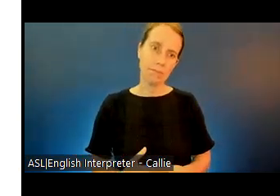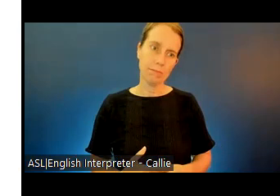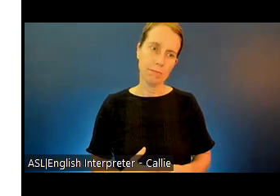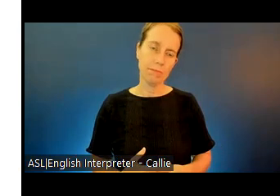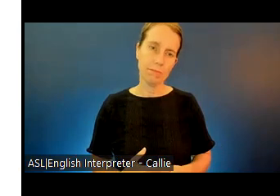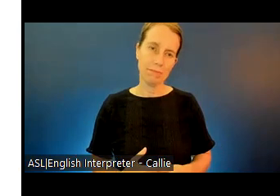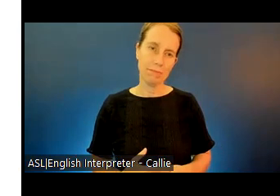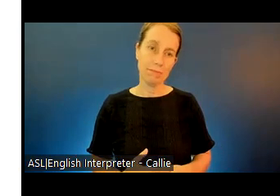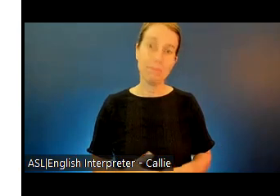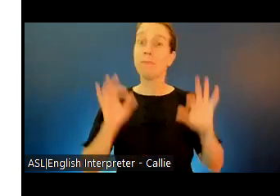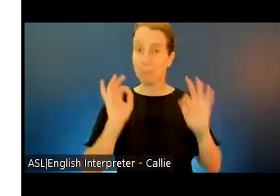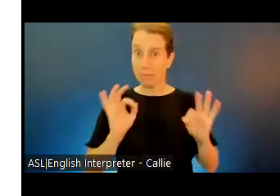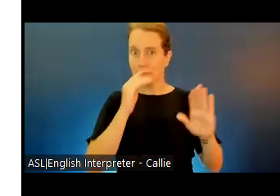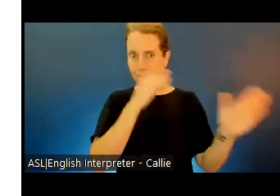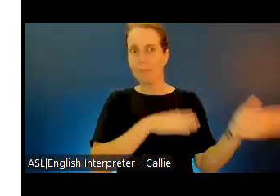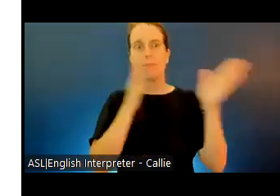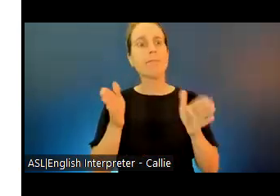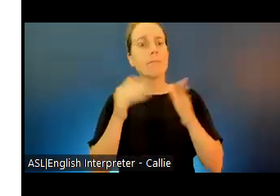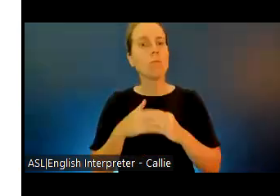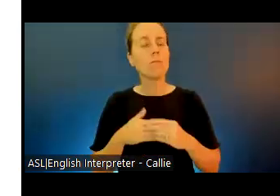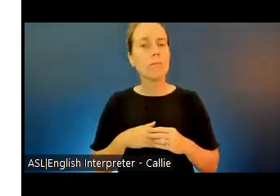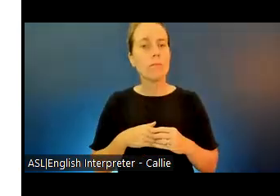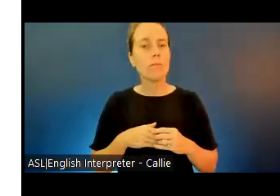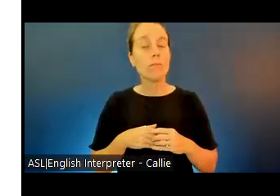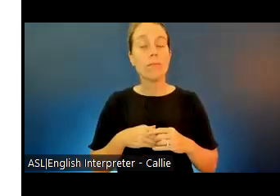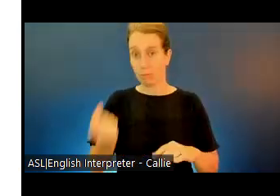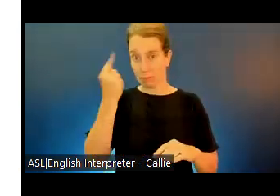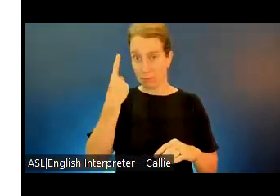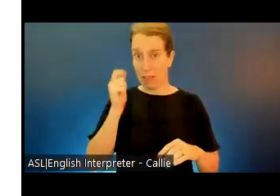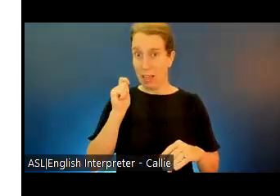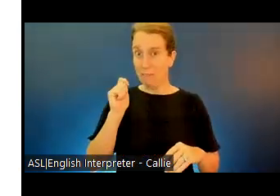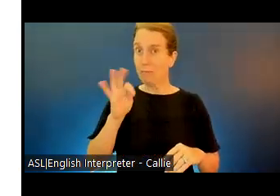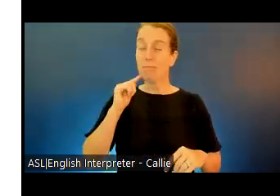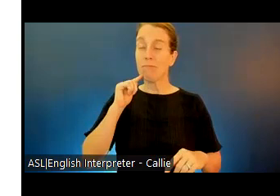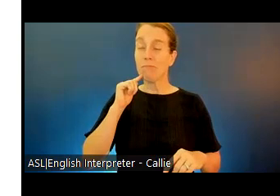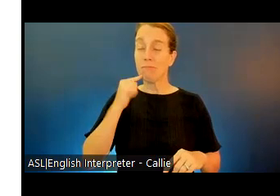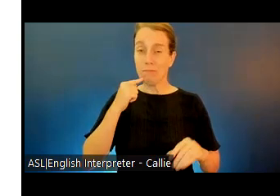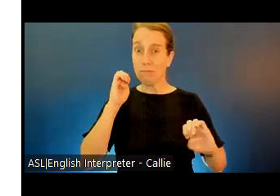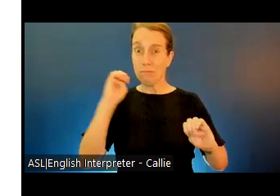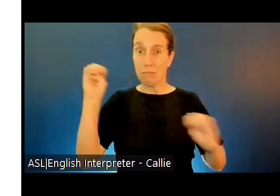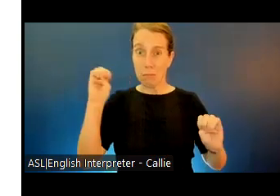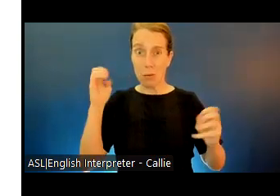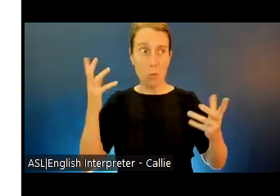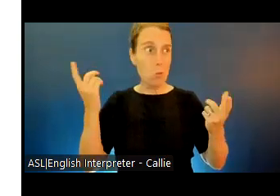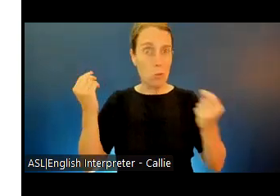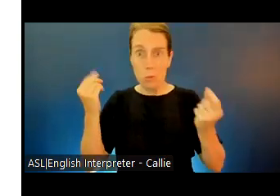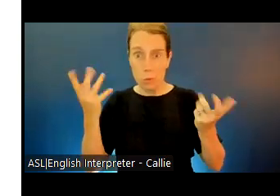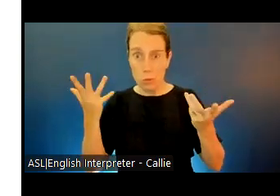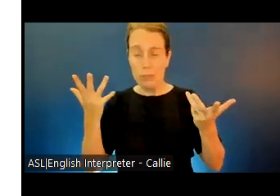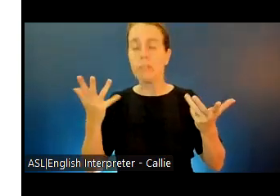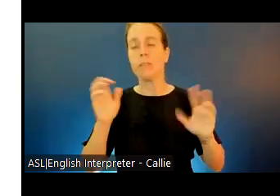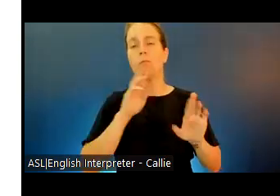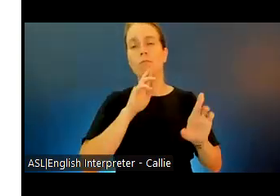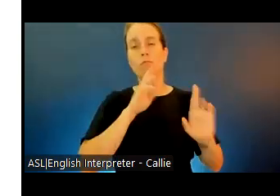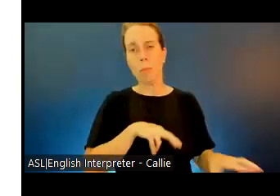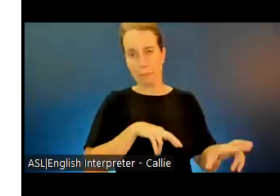Okay, so I talked before about the fact that if you are concerned that you should always consider making a report. So we're going to go through